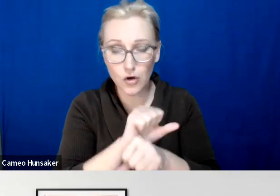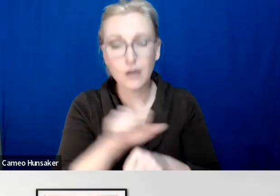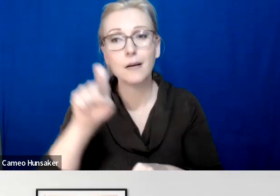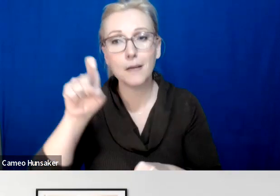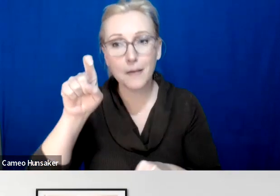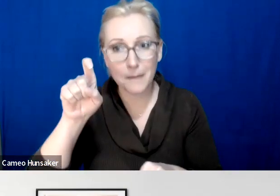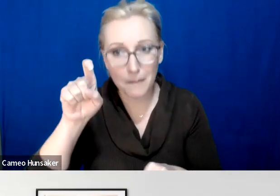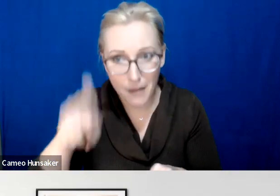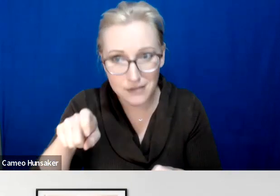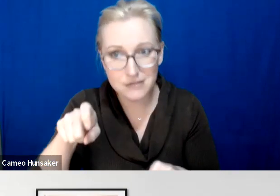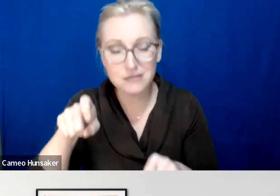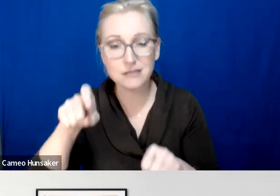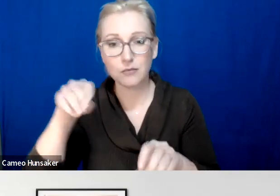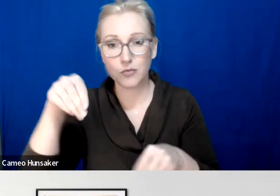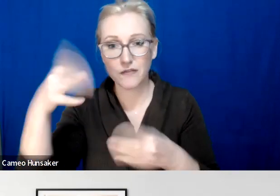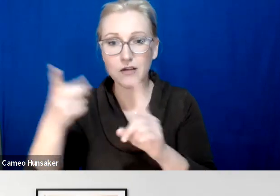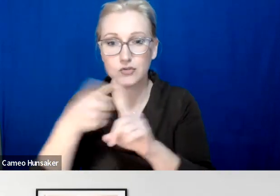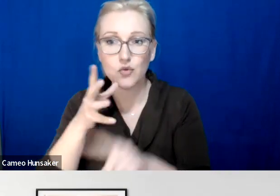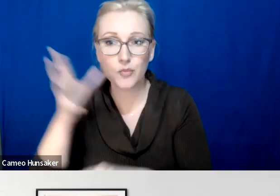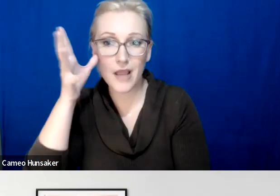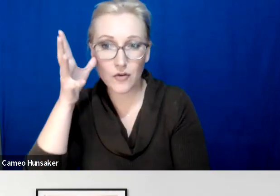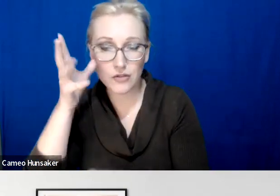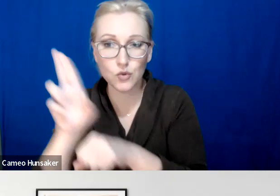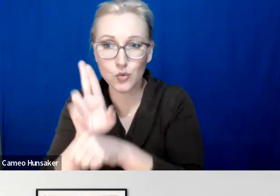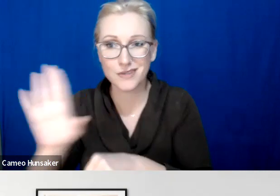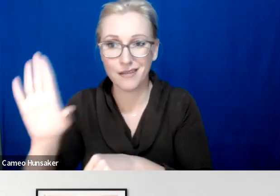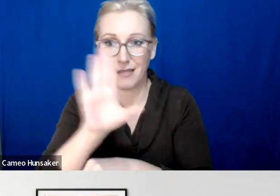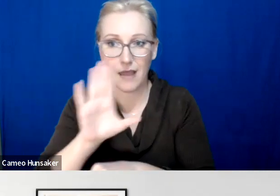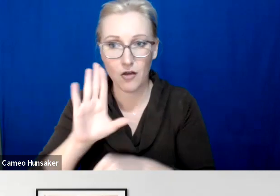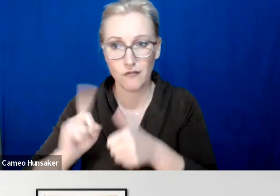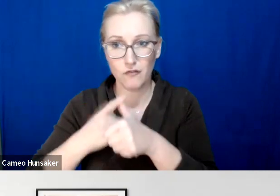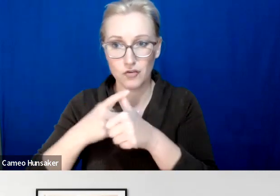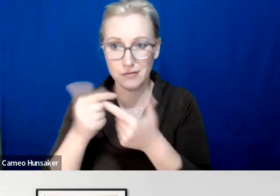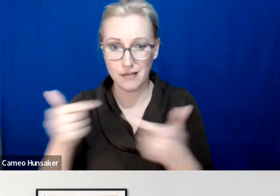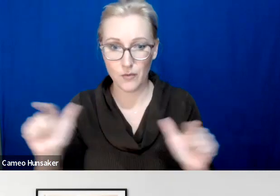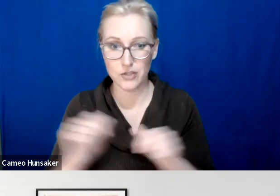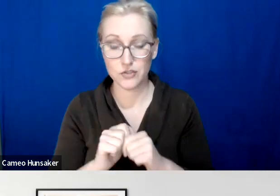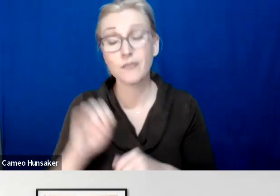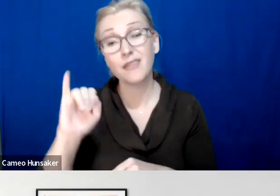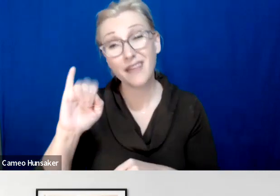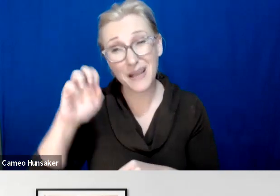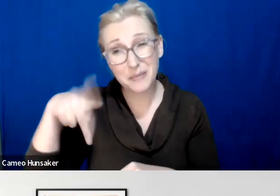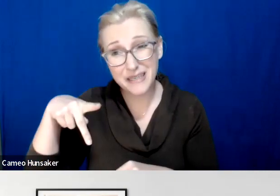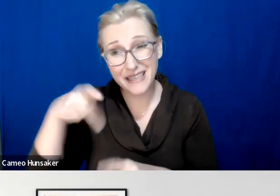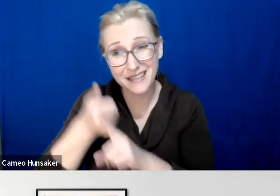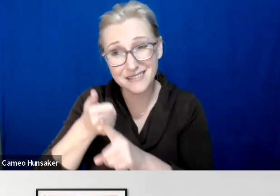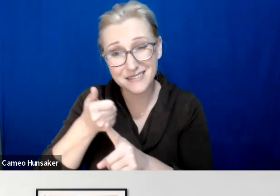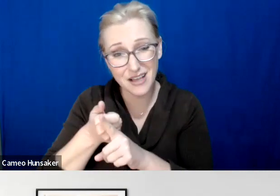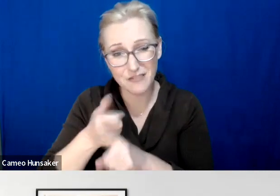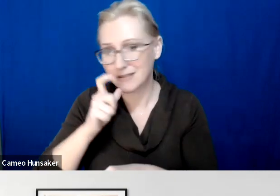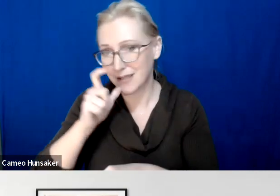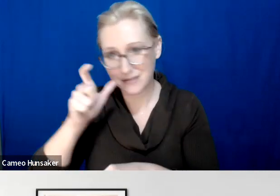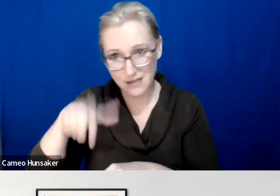things. Unfortunately, for example, the IEP itself doesn't necessarily have to be provided